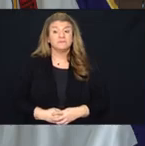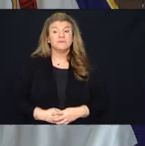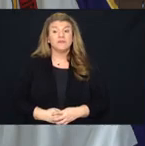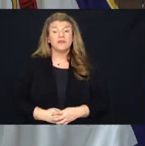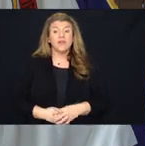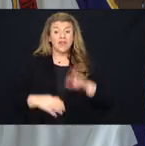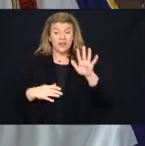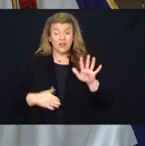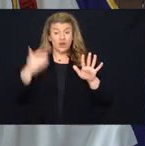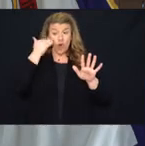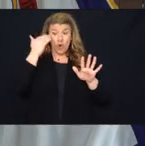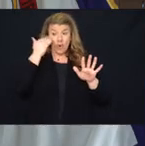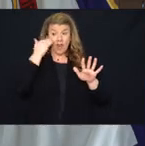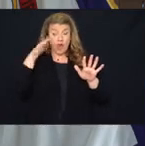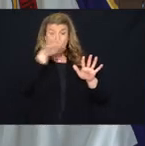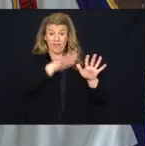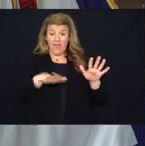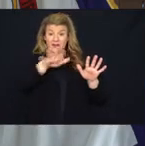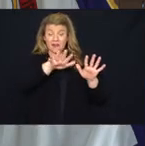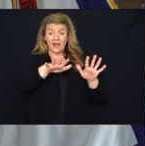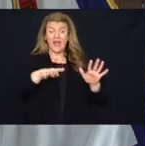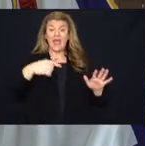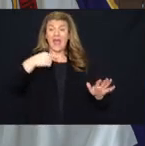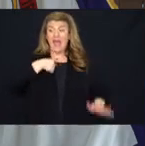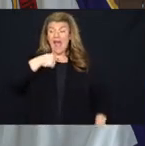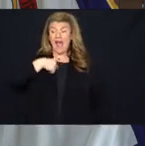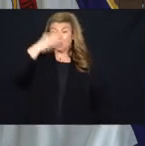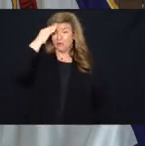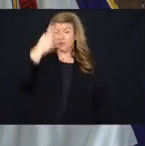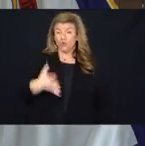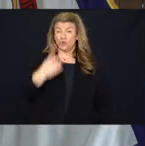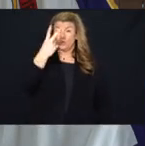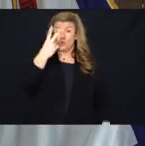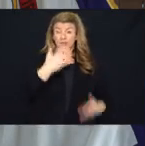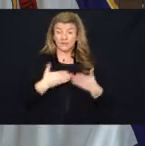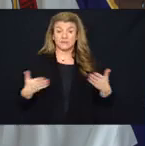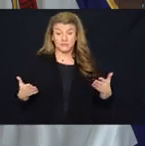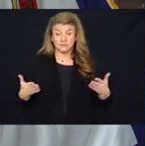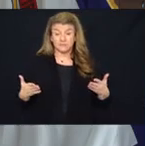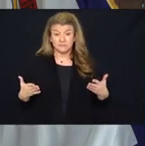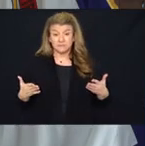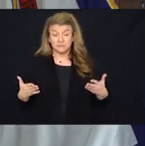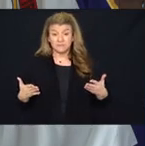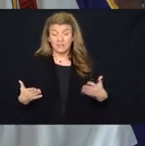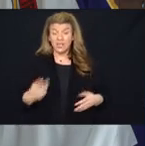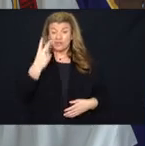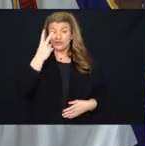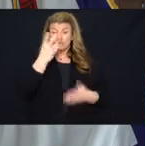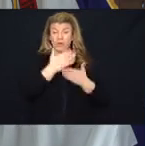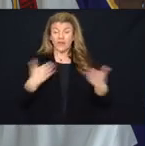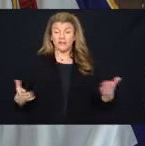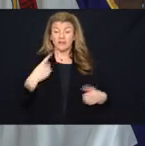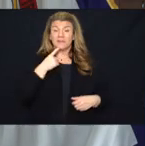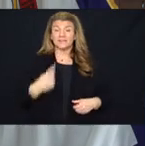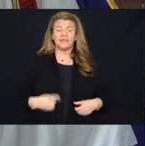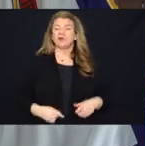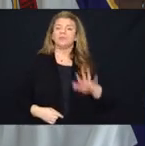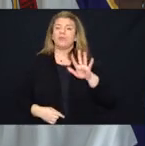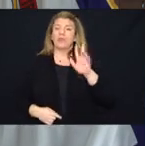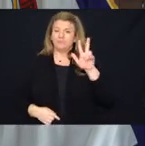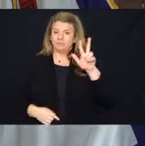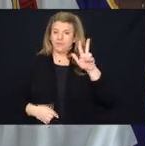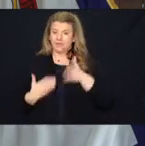From all this, I would just tell you just two things. Two things that are being said, in fact, three